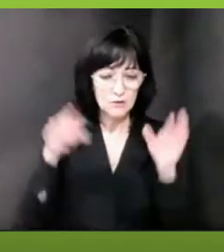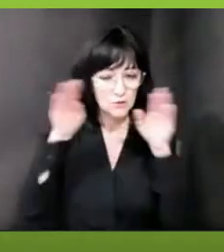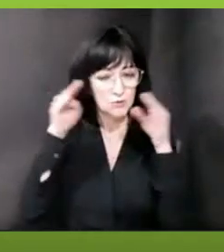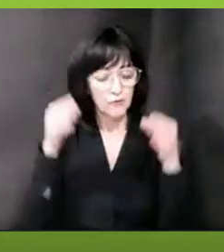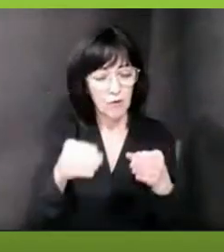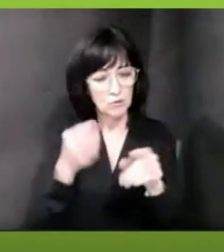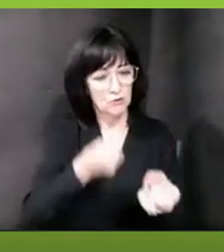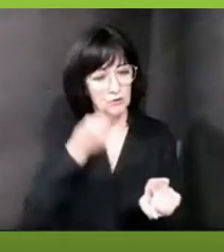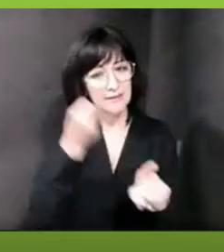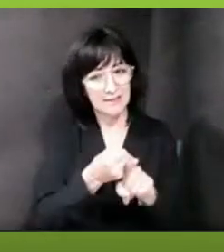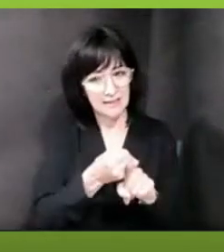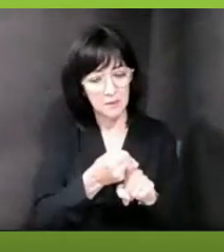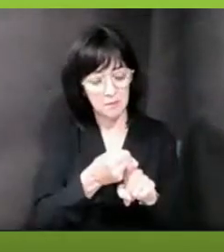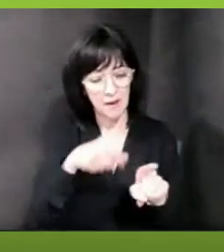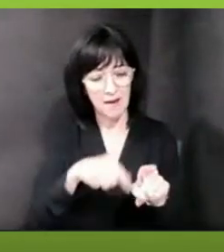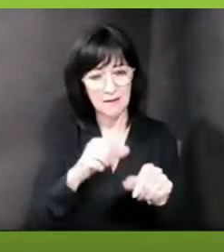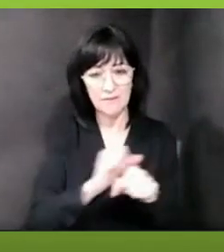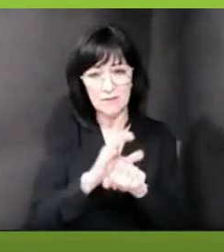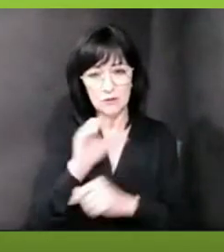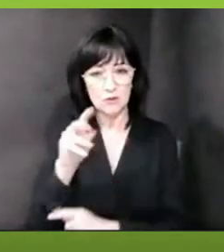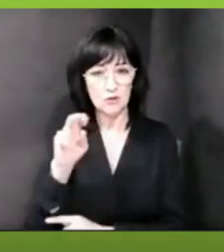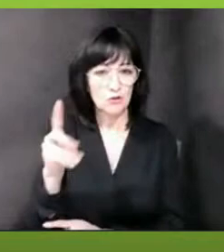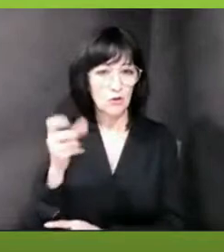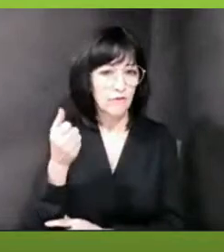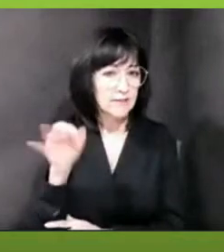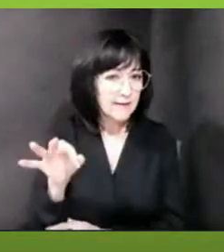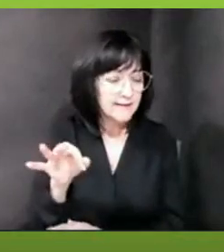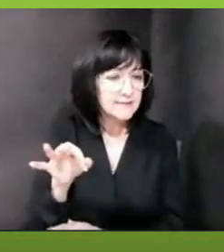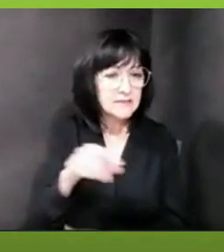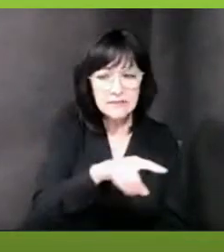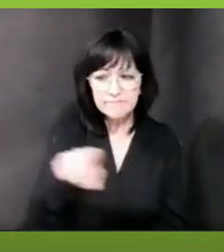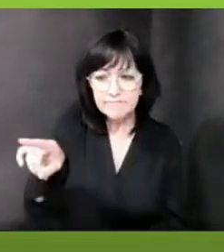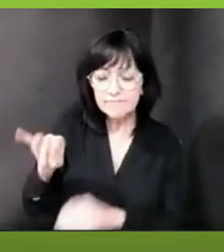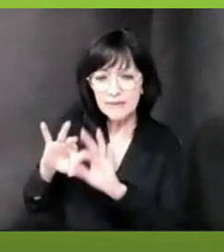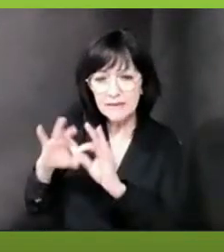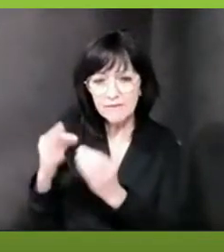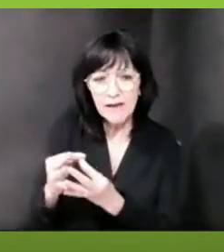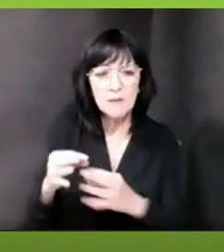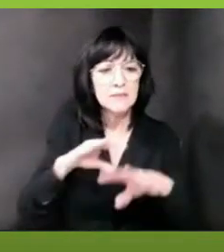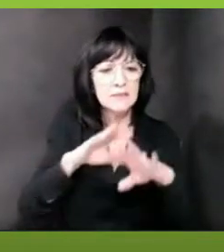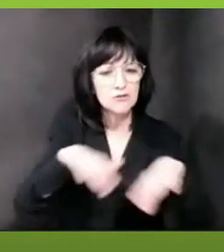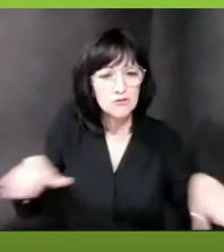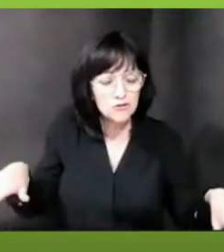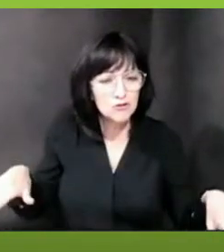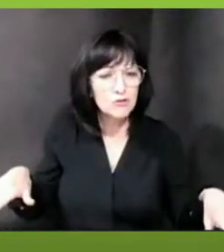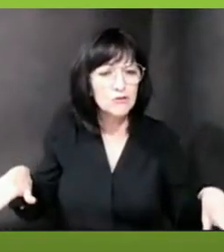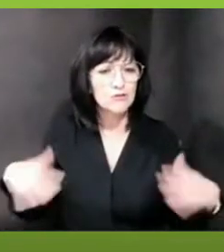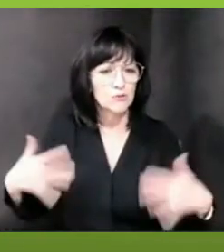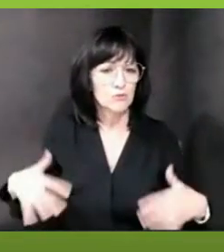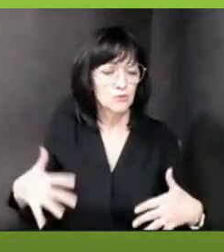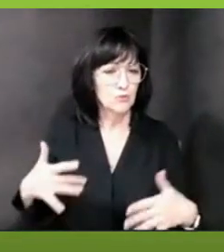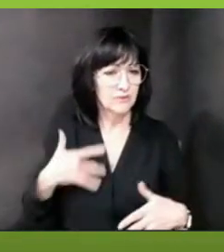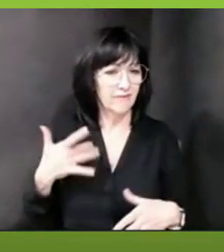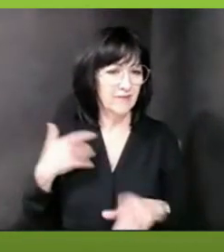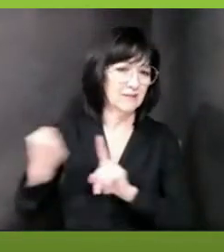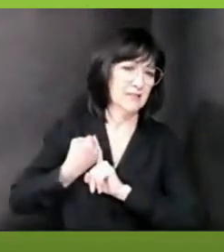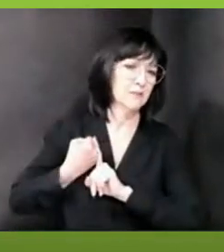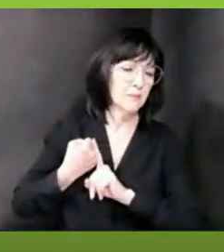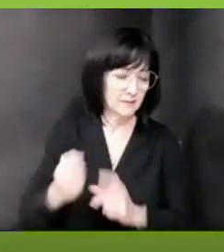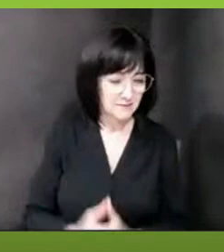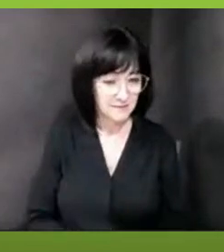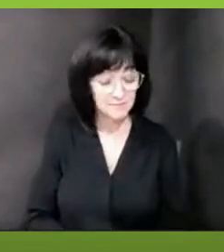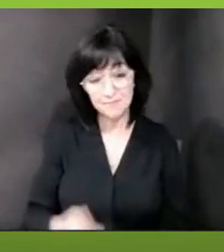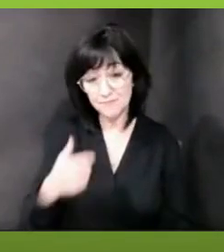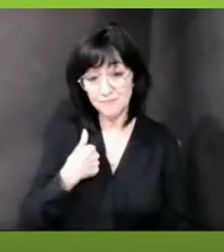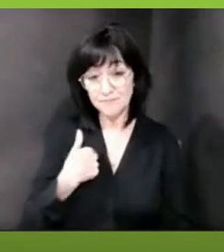the general well-being of our children and families. I'm a psychologist and a Delawarean, and I've